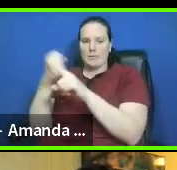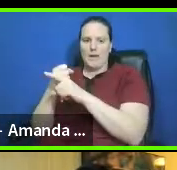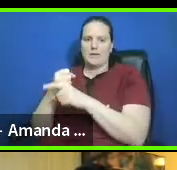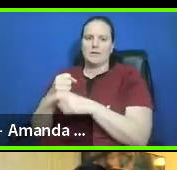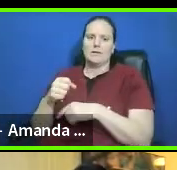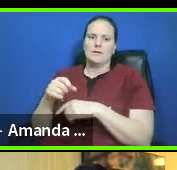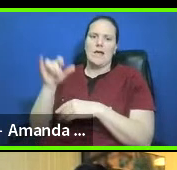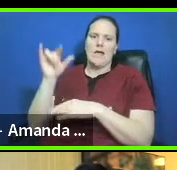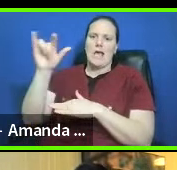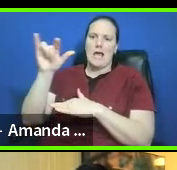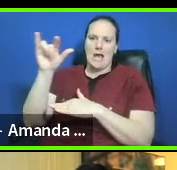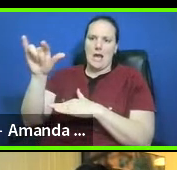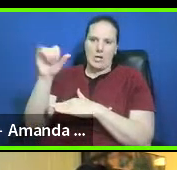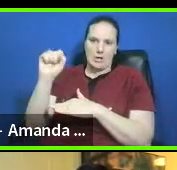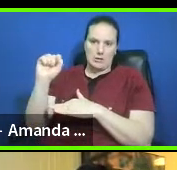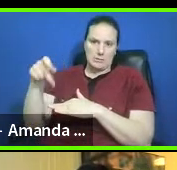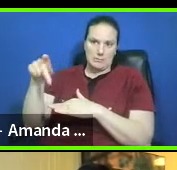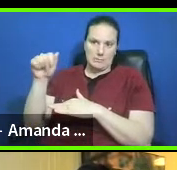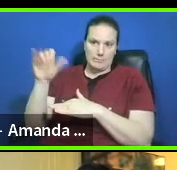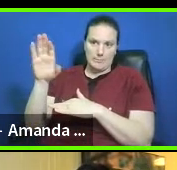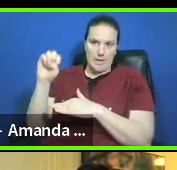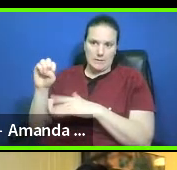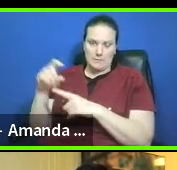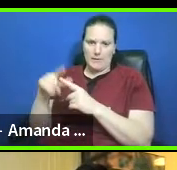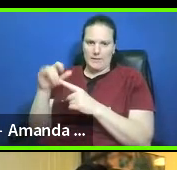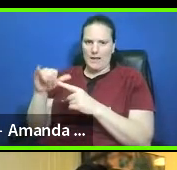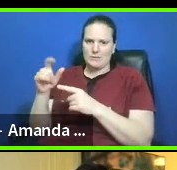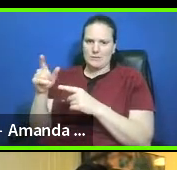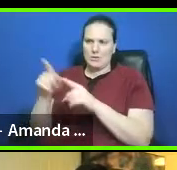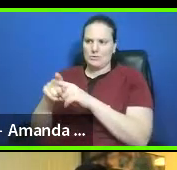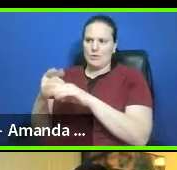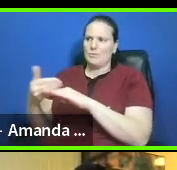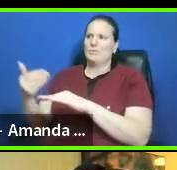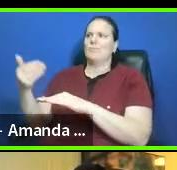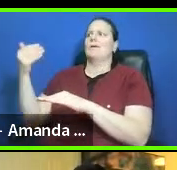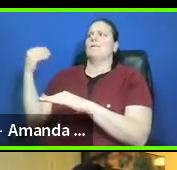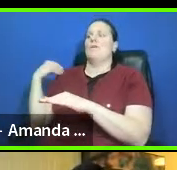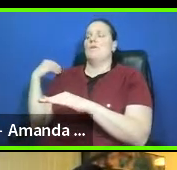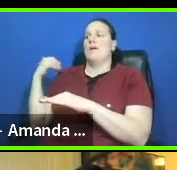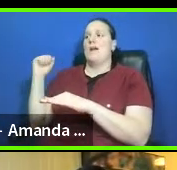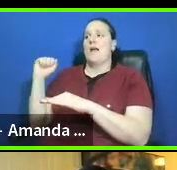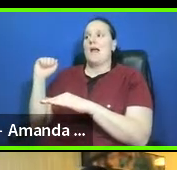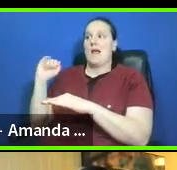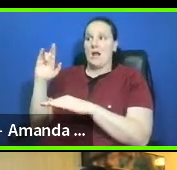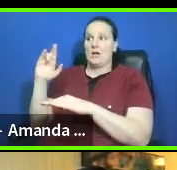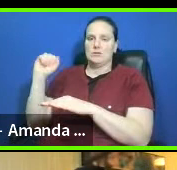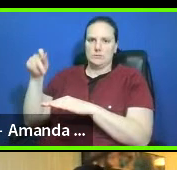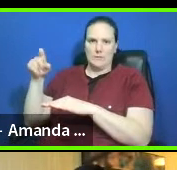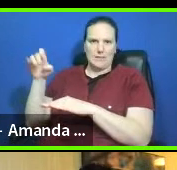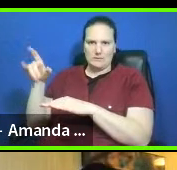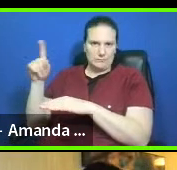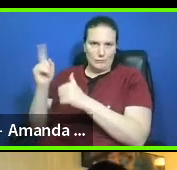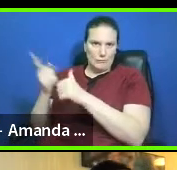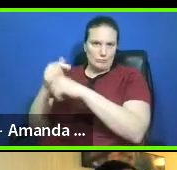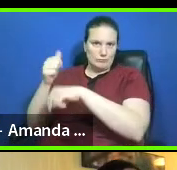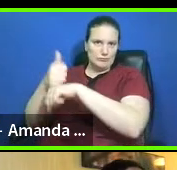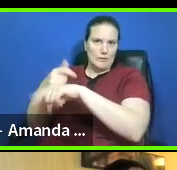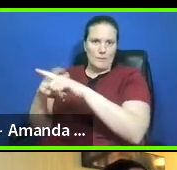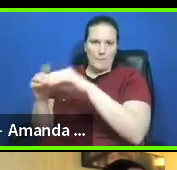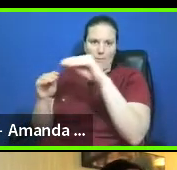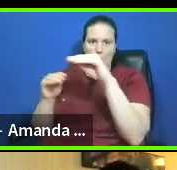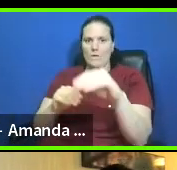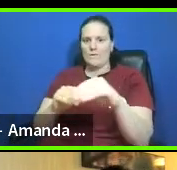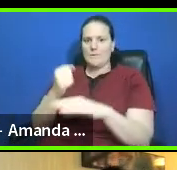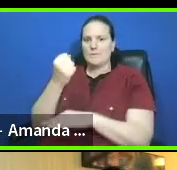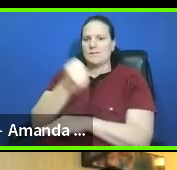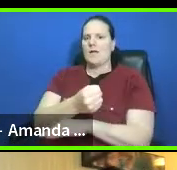airfield airspace, but they also predate the airspace. So they were there first. But moving them south gets us